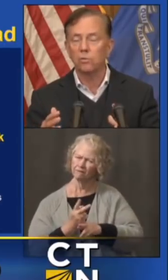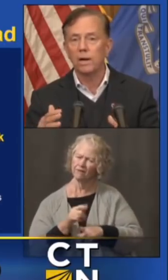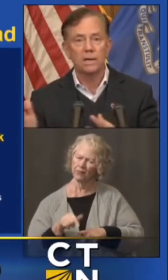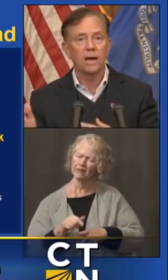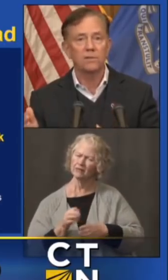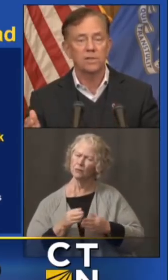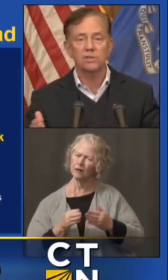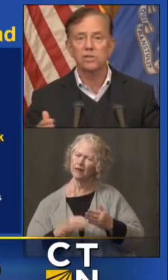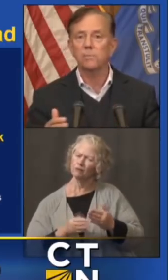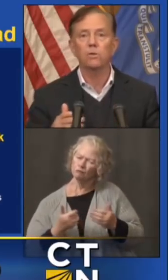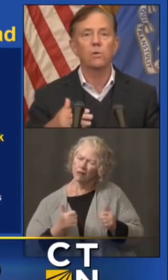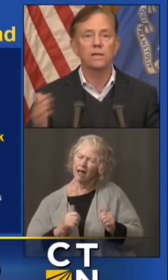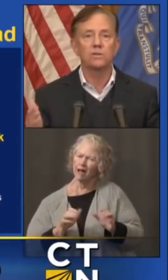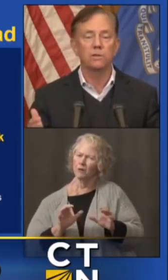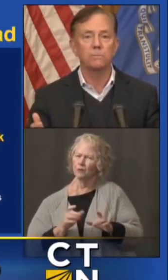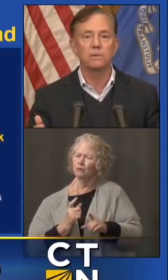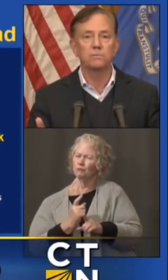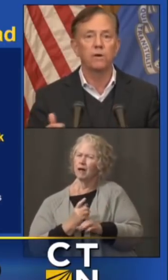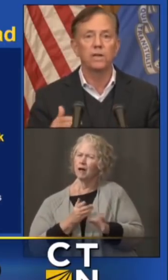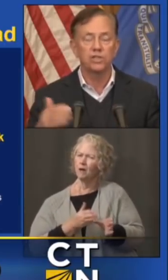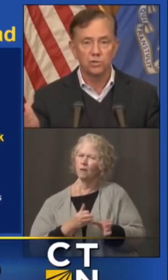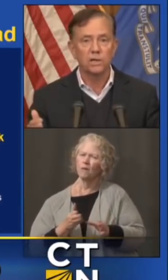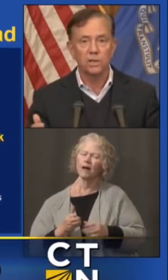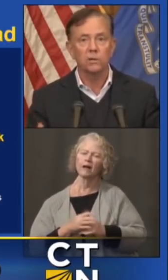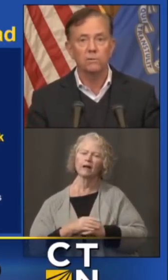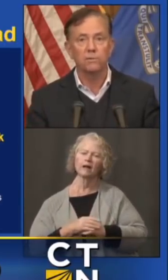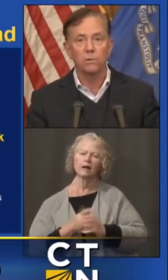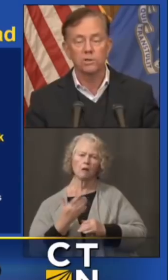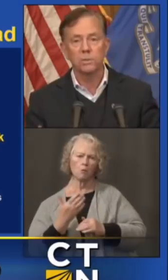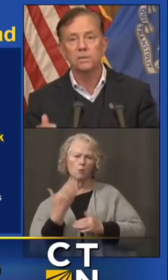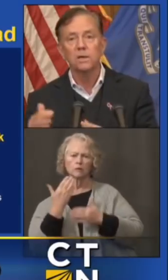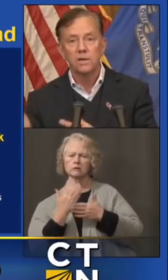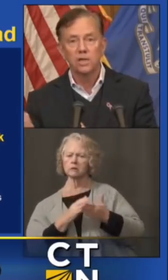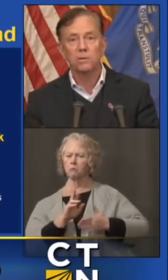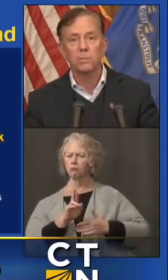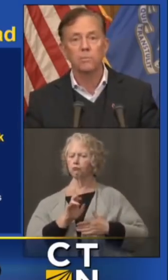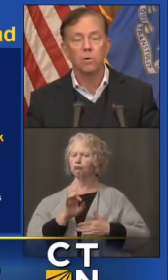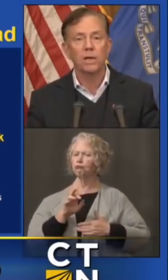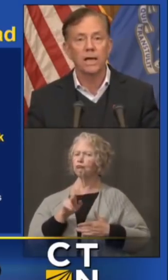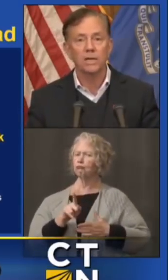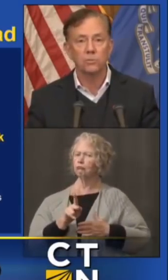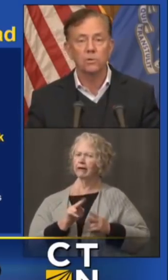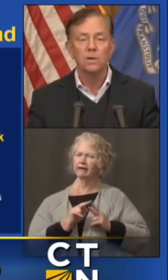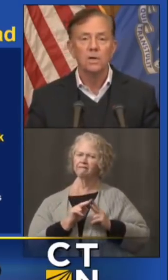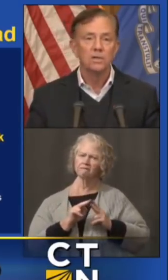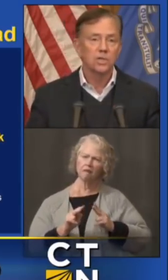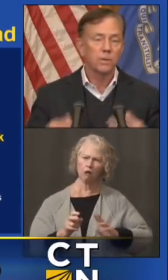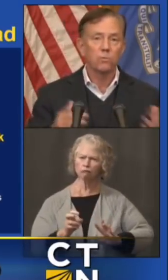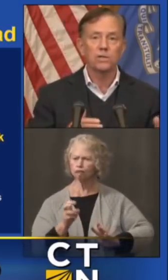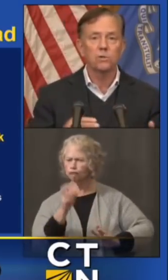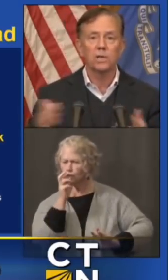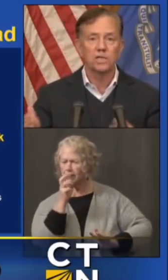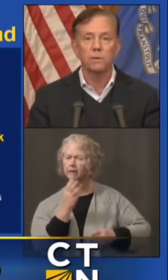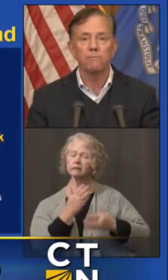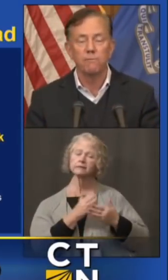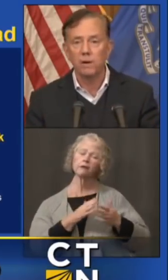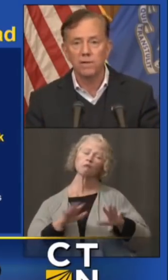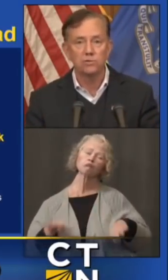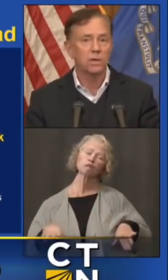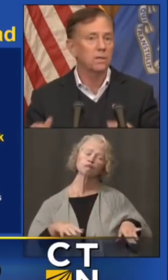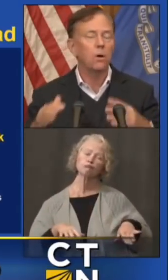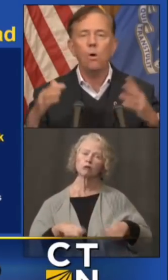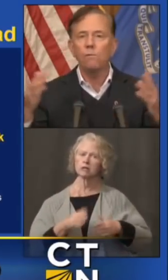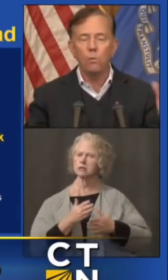do this right. Obviously, some of the rinks have been very strict in their enforcement. Some have been more casual. Some of the restaurants have been